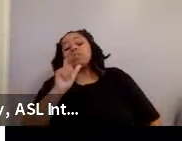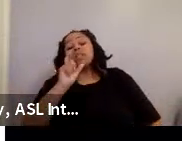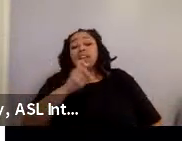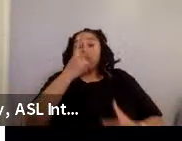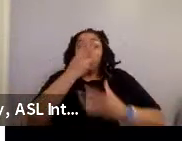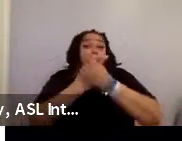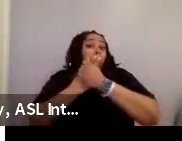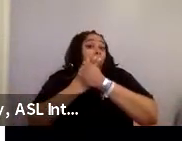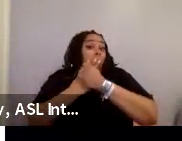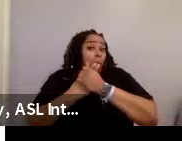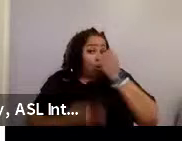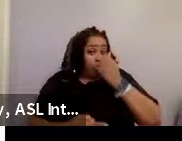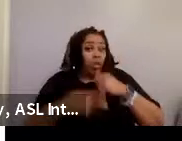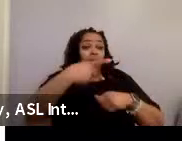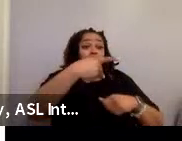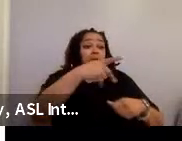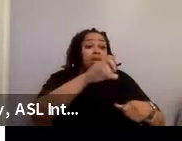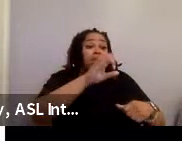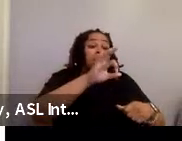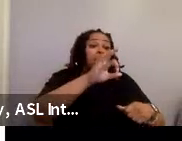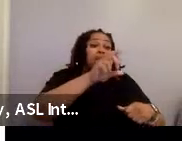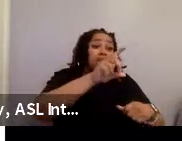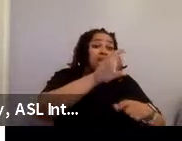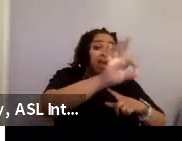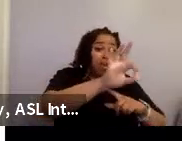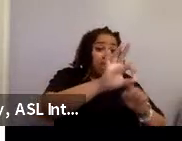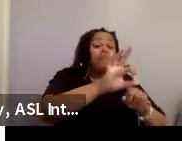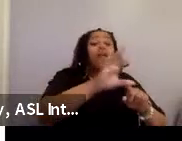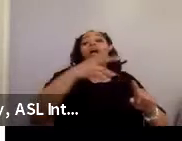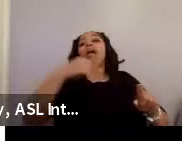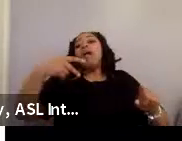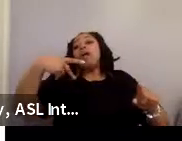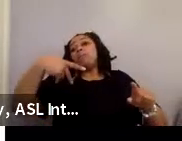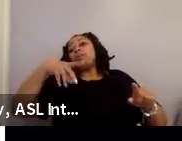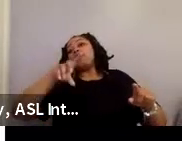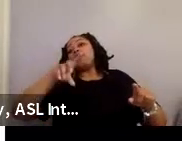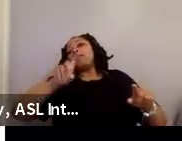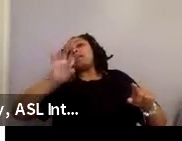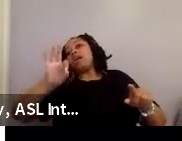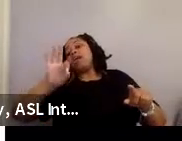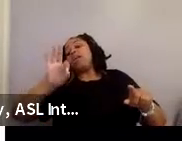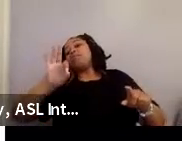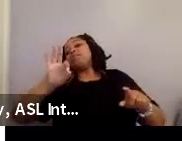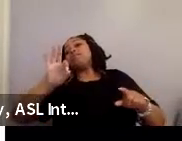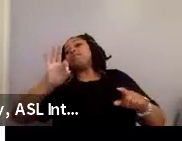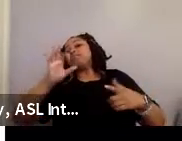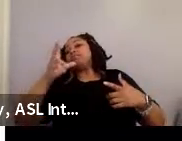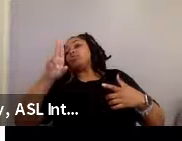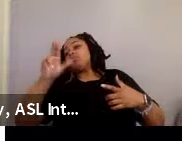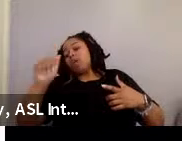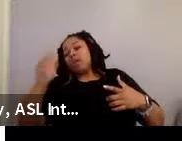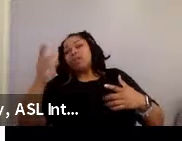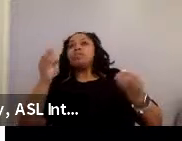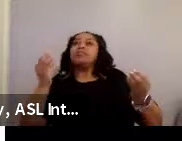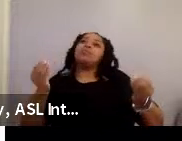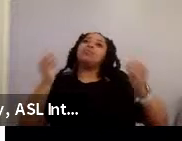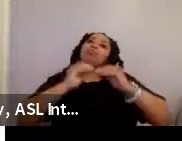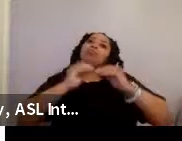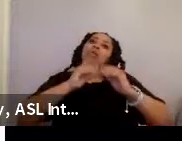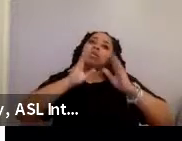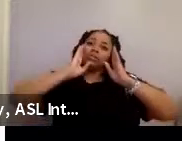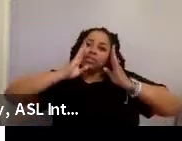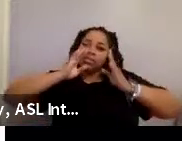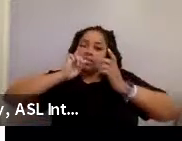PDF UA. And I note here that PDF UA is a subset of PDF 1.7. So it's just a little bit more attention to